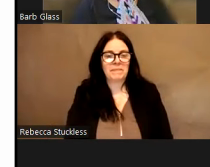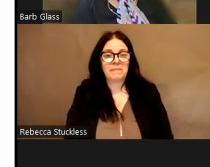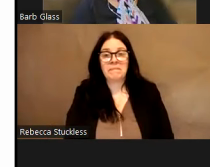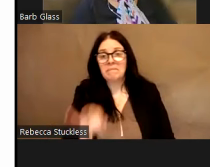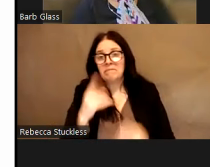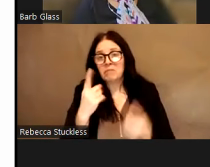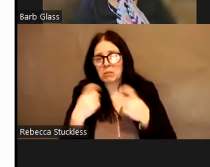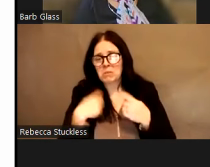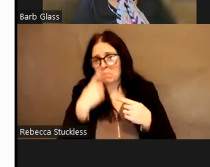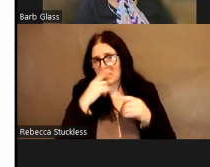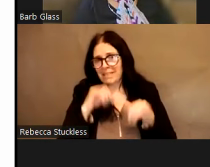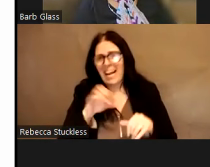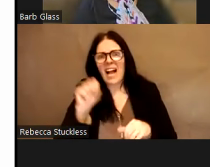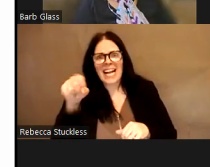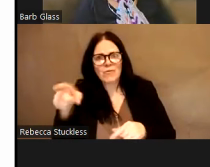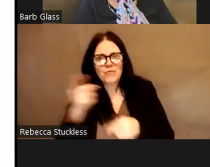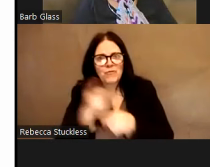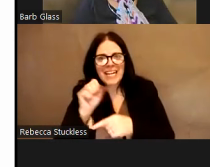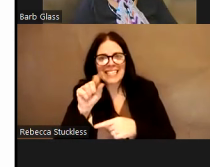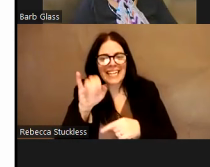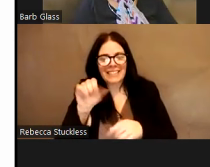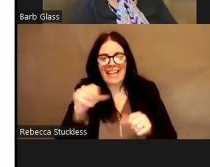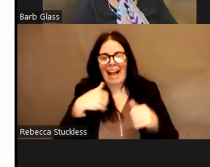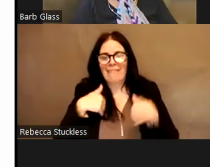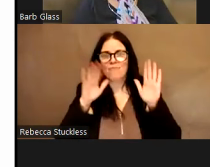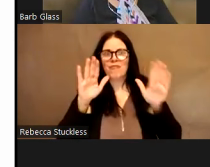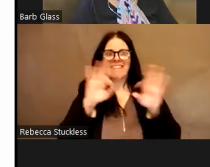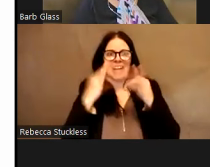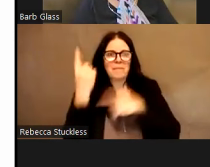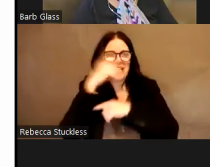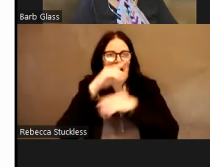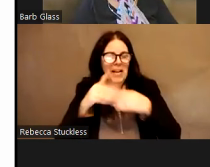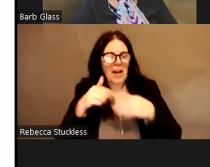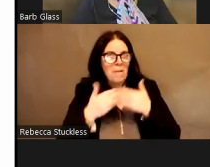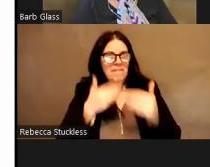And yes, have a great Family Day weekend coming up. I almost forgot about that.